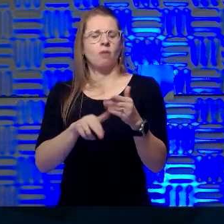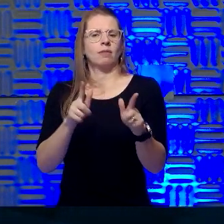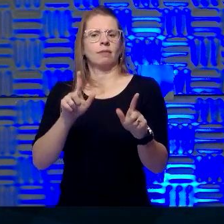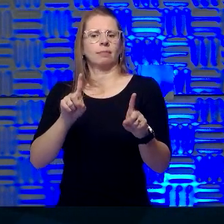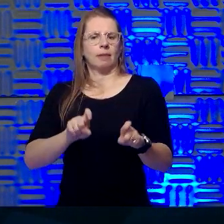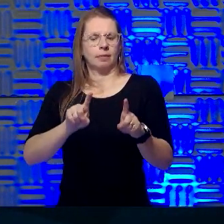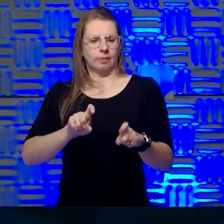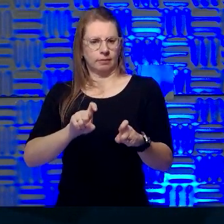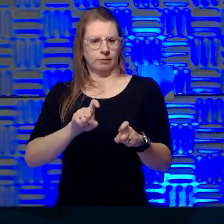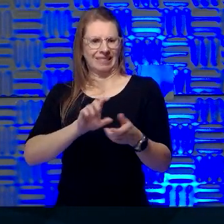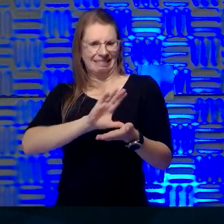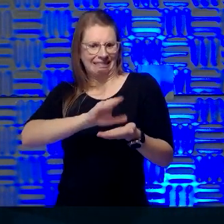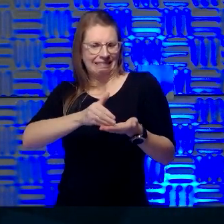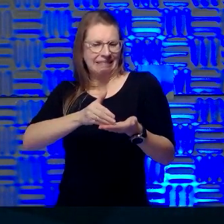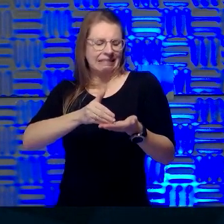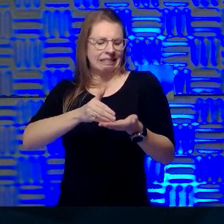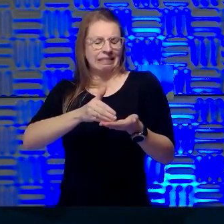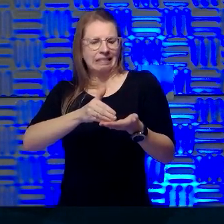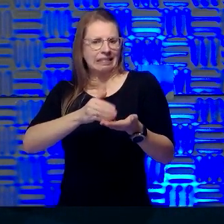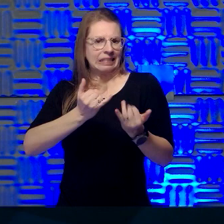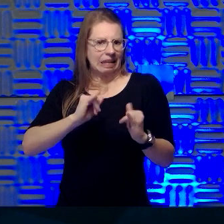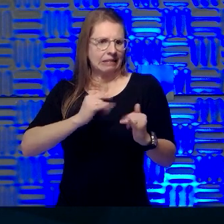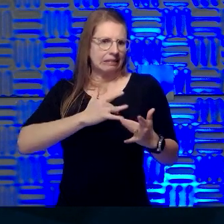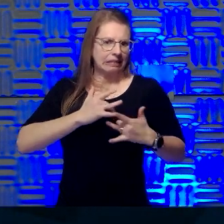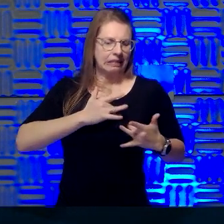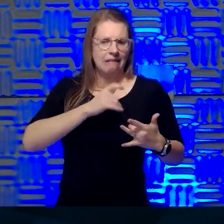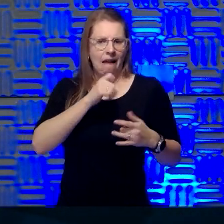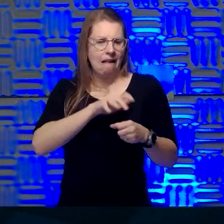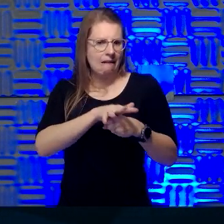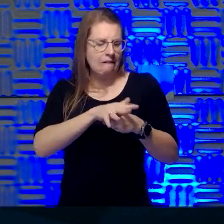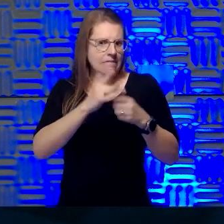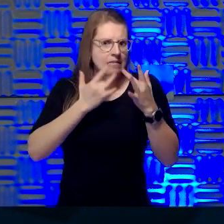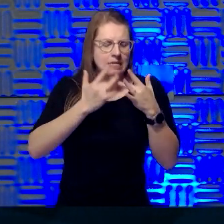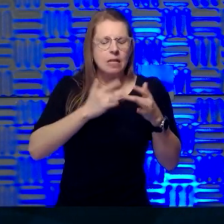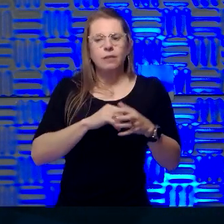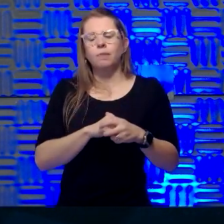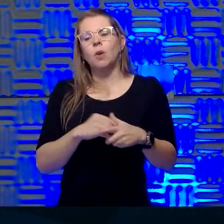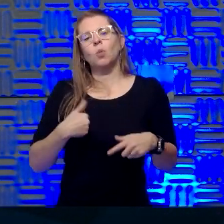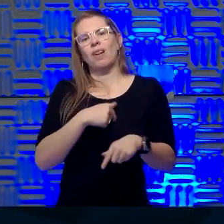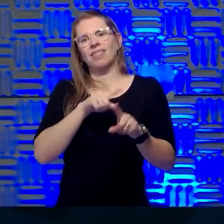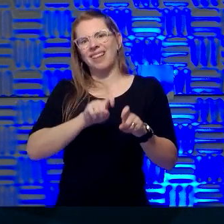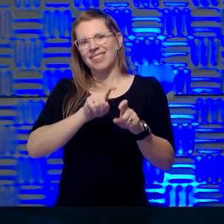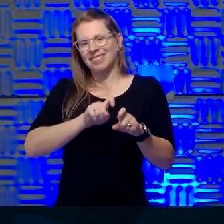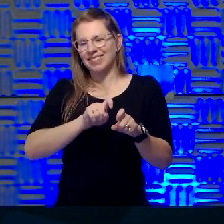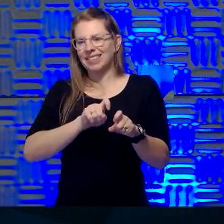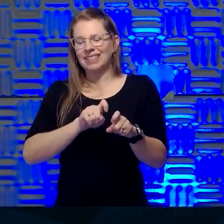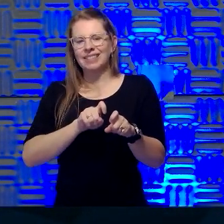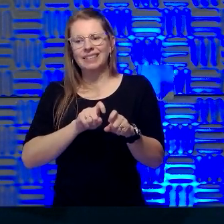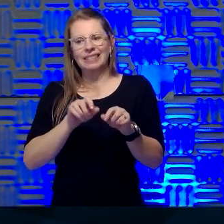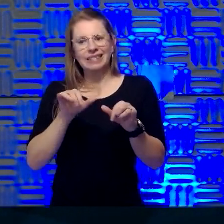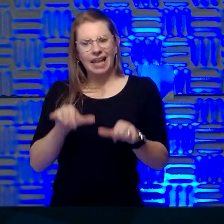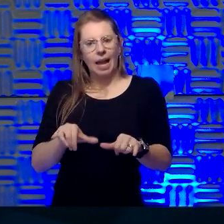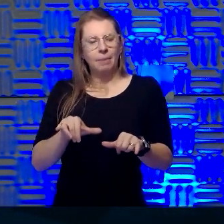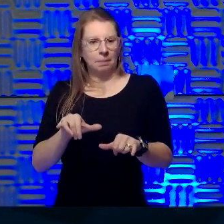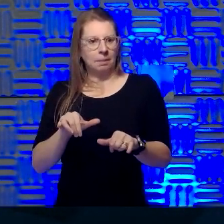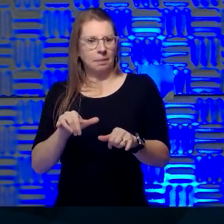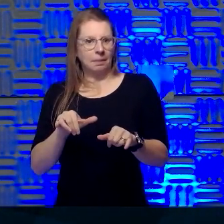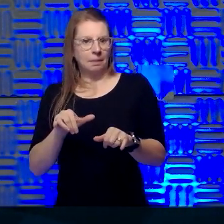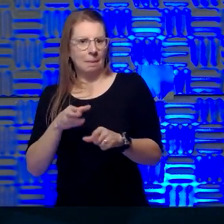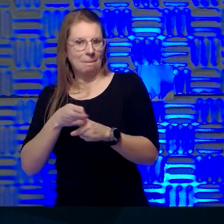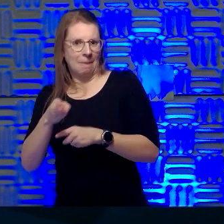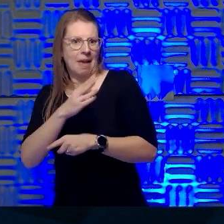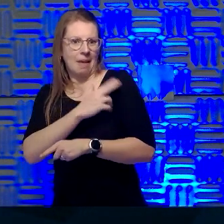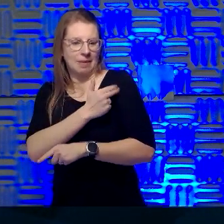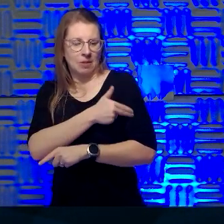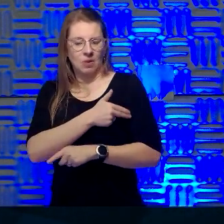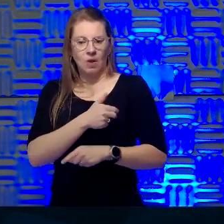supply concern still. So we are testing kind of that same volume that you are. So there's, just a